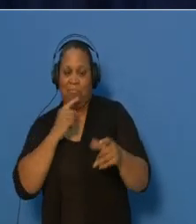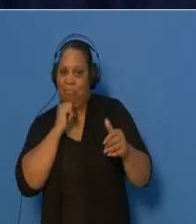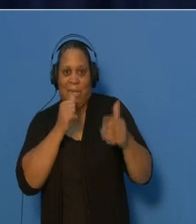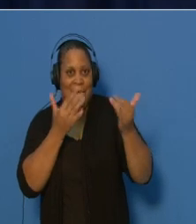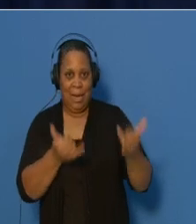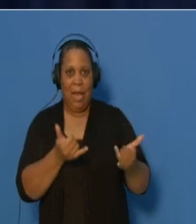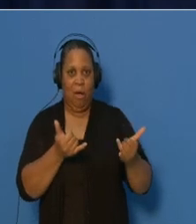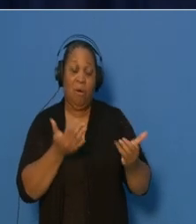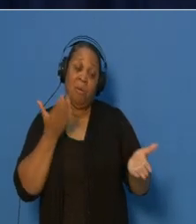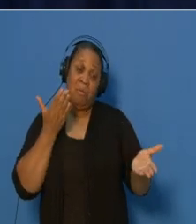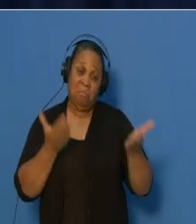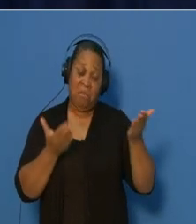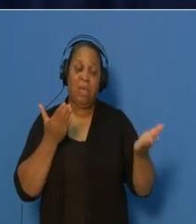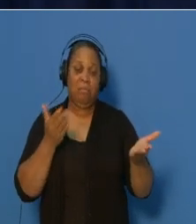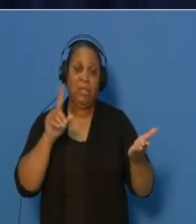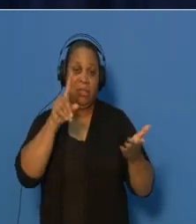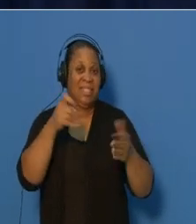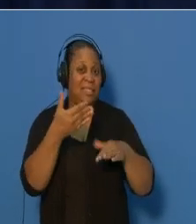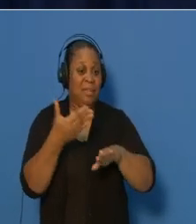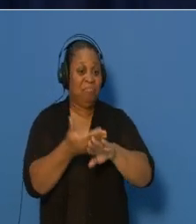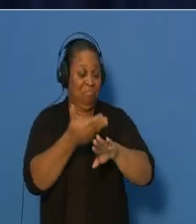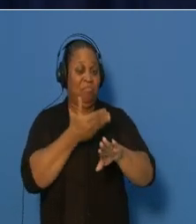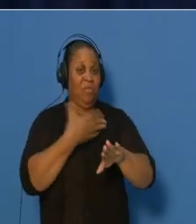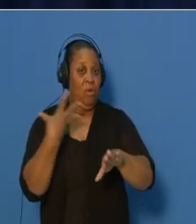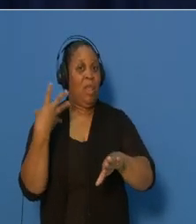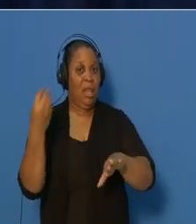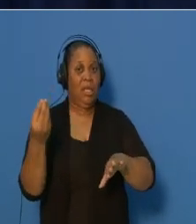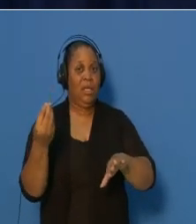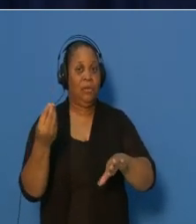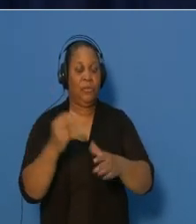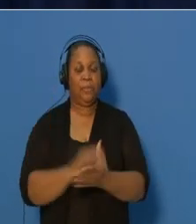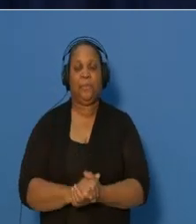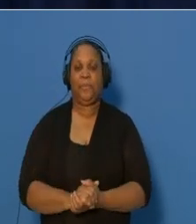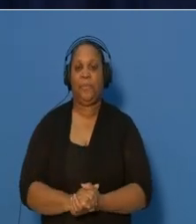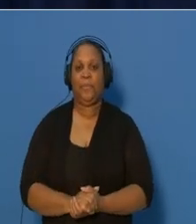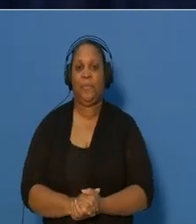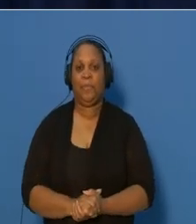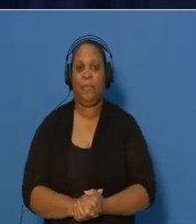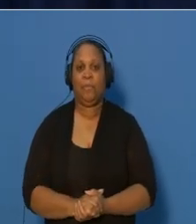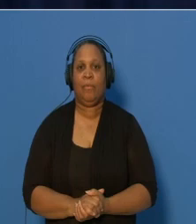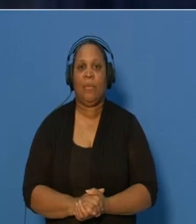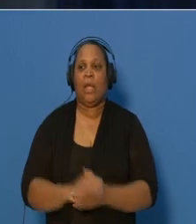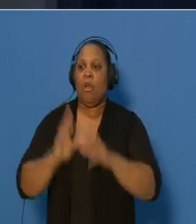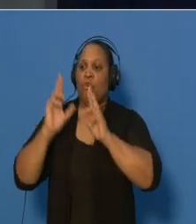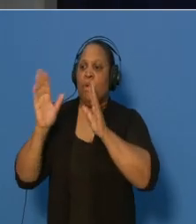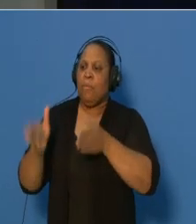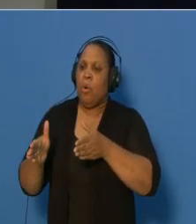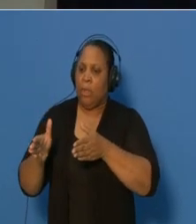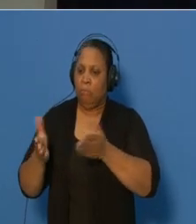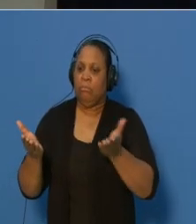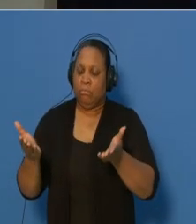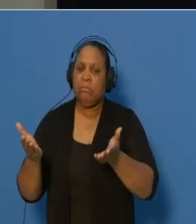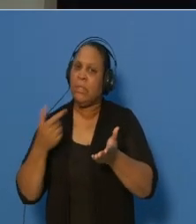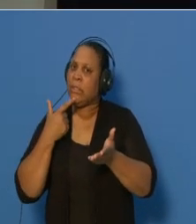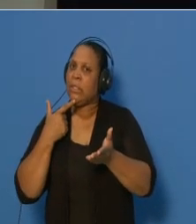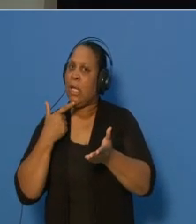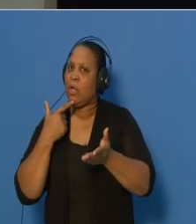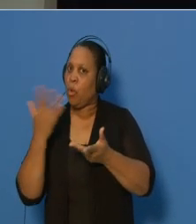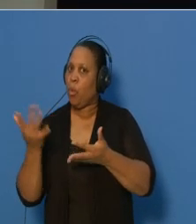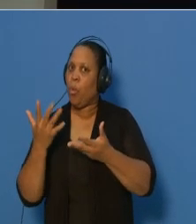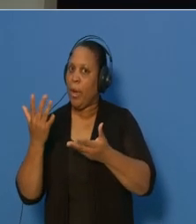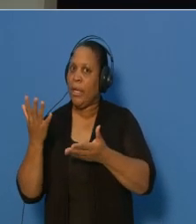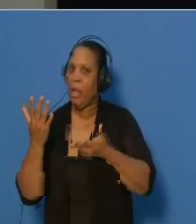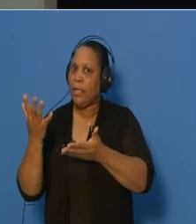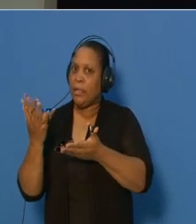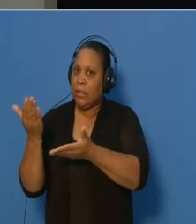It's likely that they might be tested before they leave, though. Okay. Minister, however, you did say that you're waiting for supplies to come